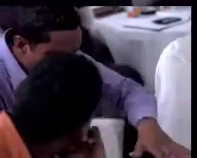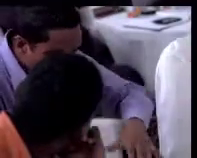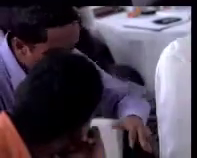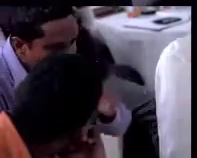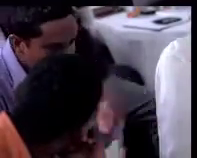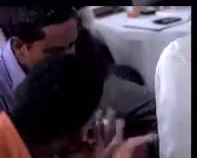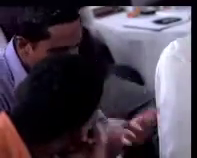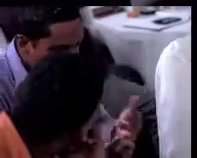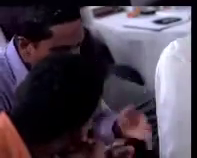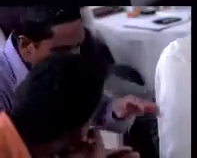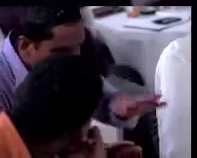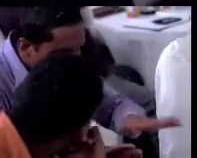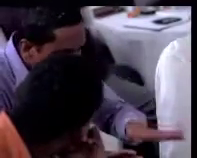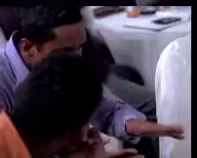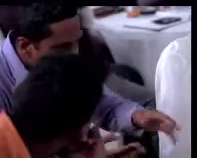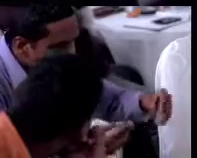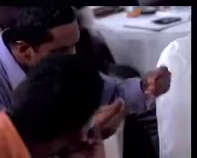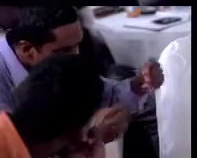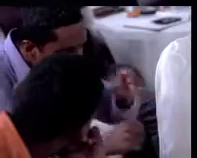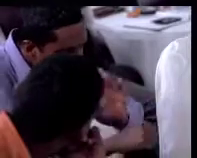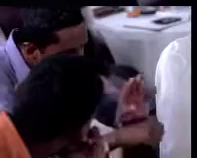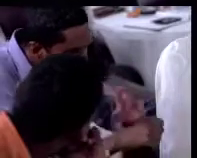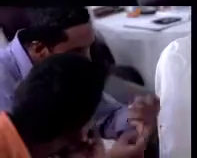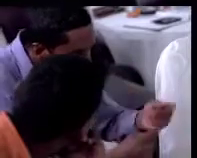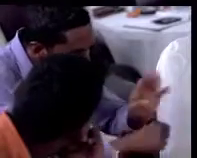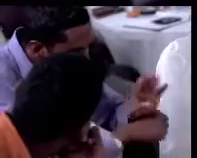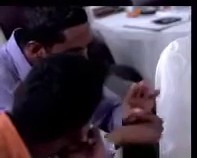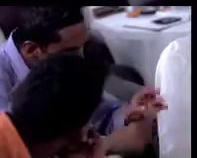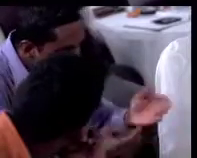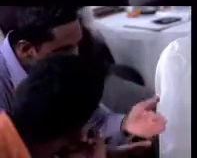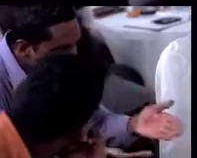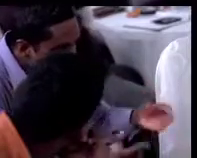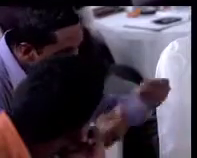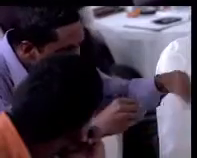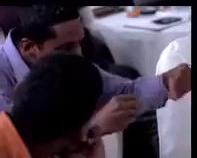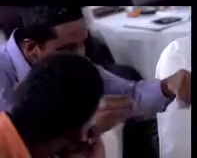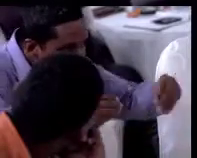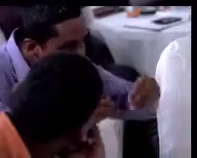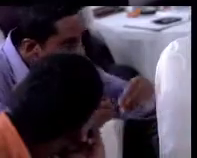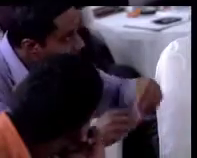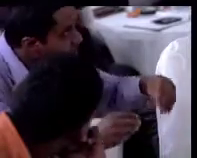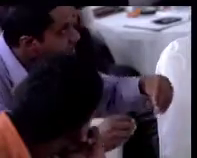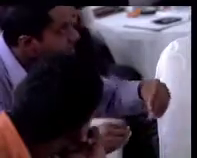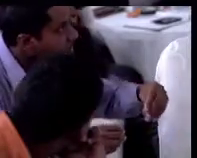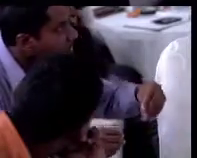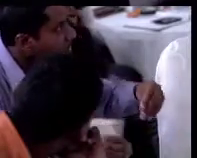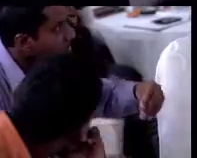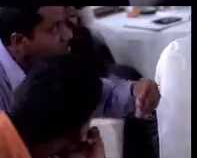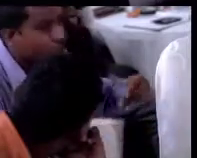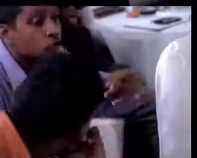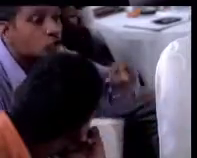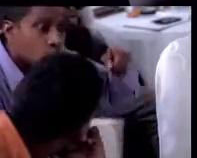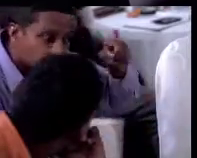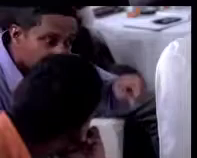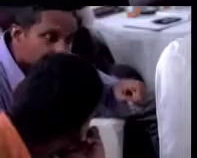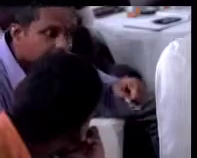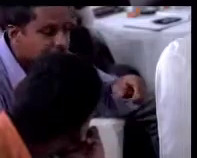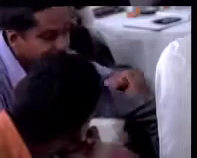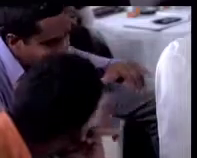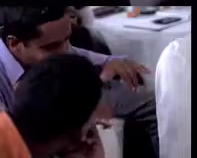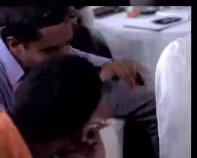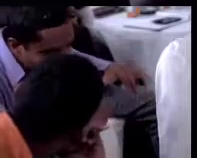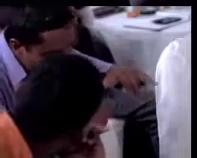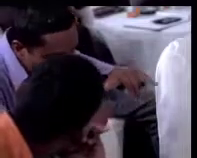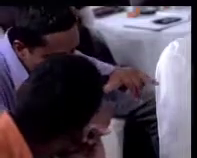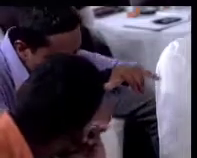able to make more money in that one location than if we were operating separately. And the only way that could have really happened is